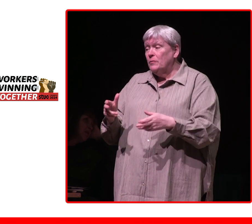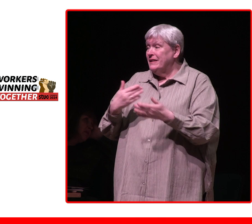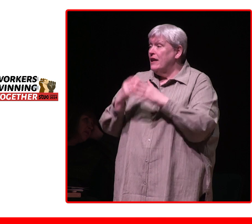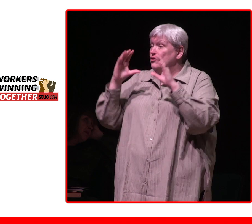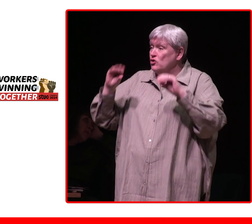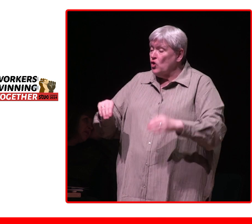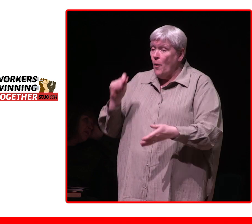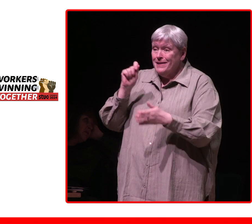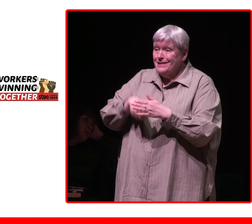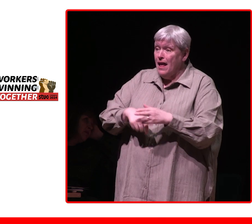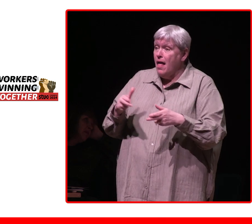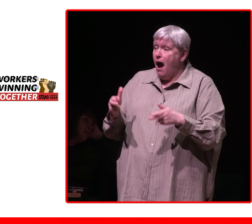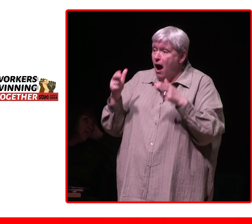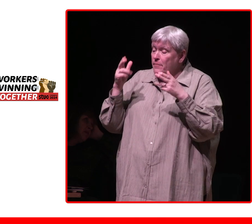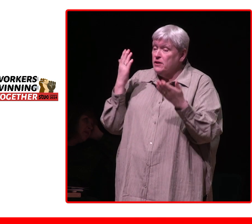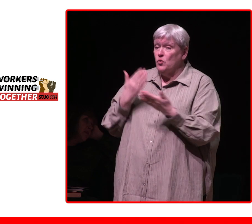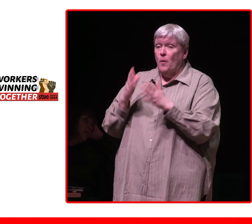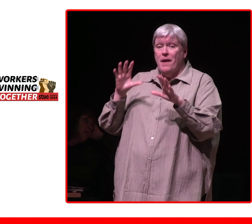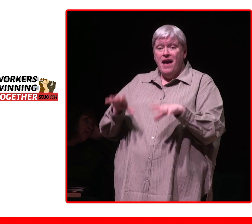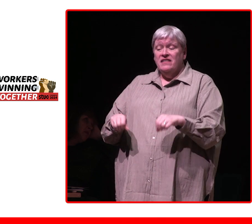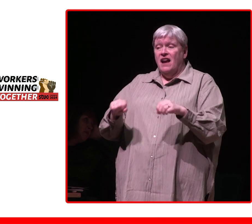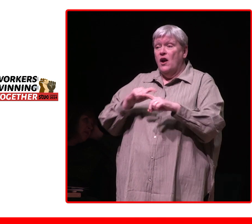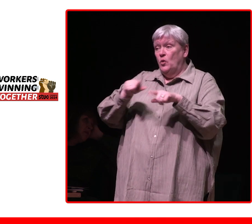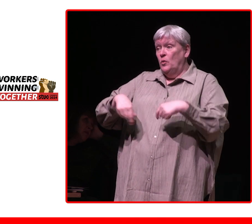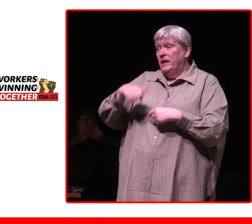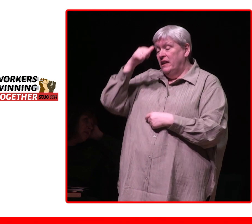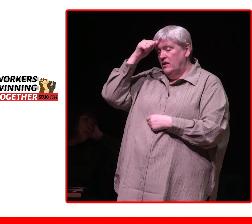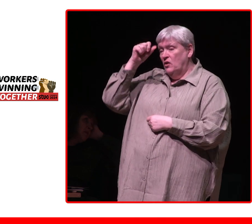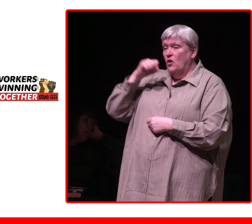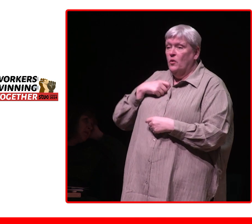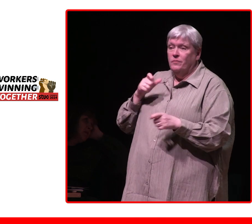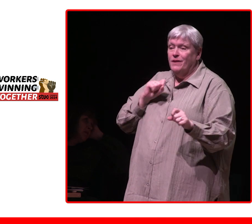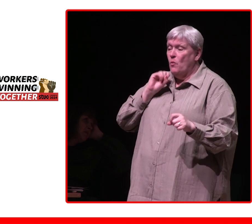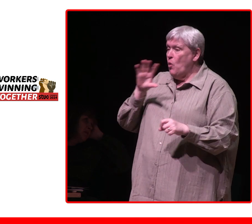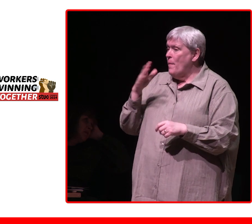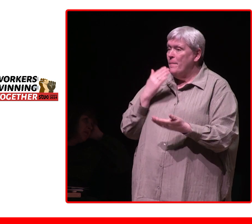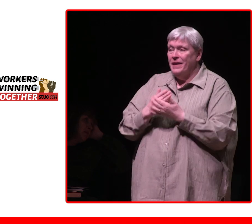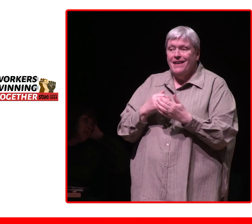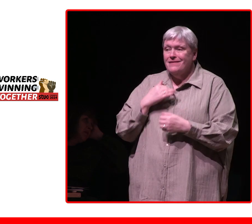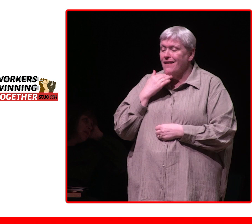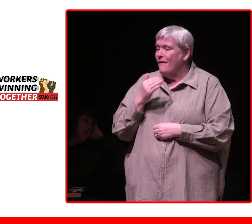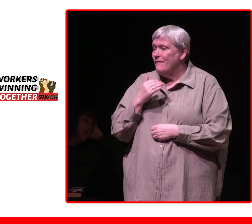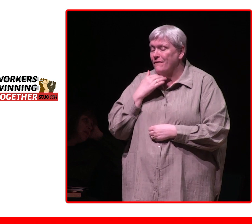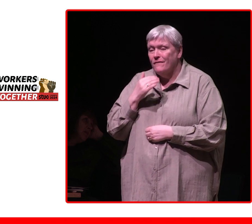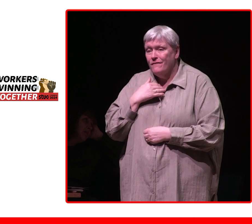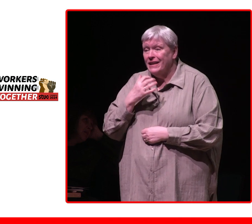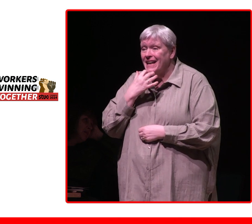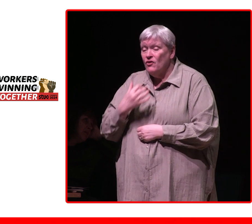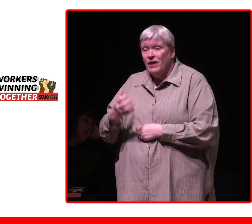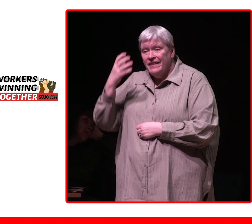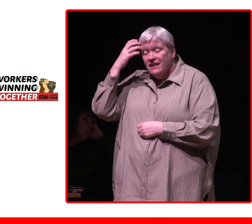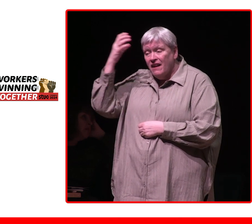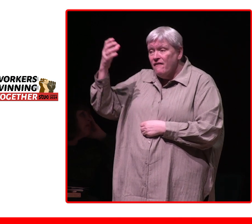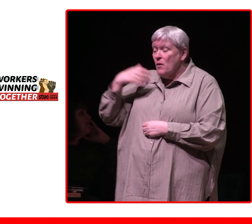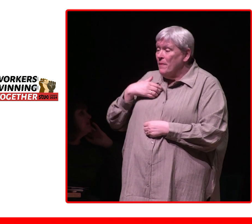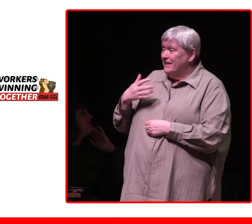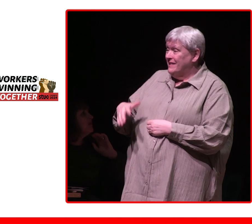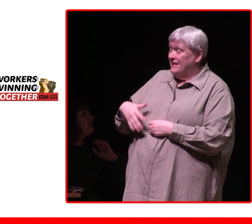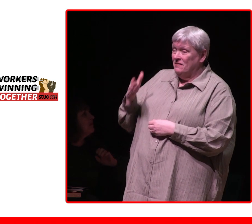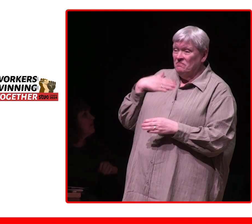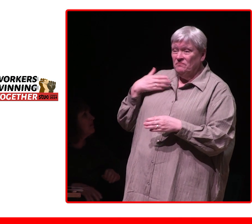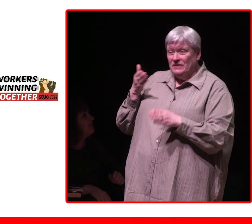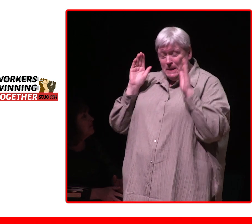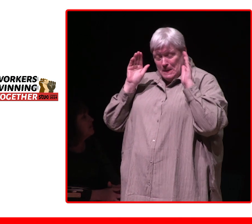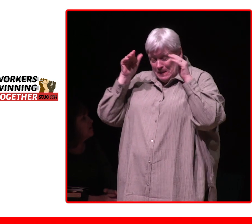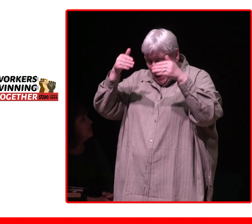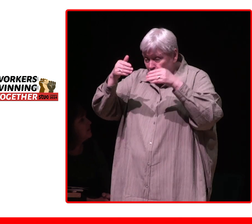start. But we know it will likely still not be enough, with an Israeli government hell-bent on ignoring